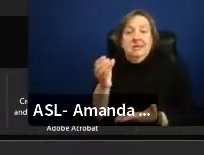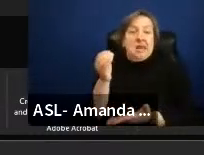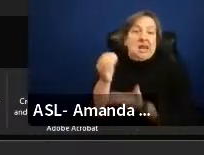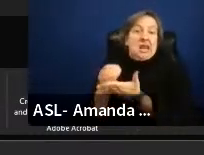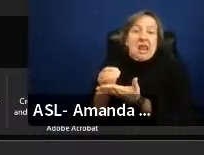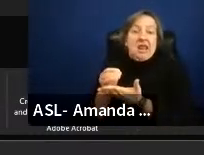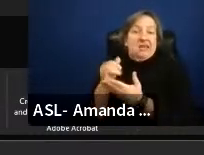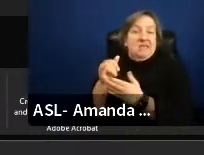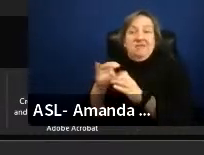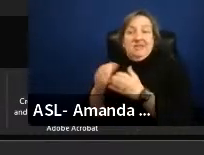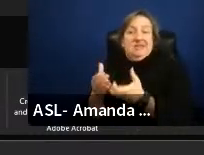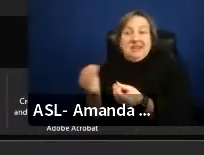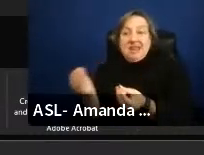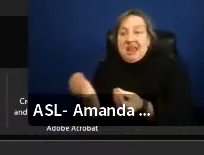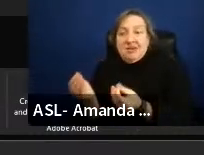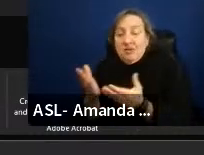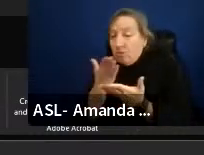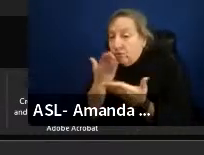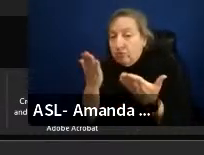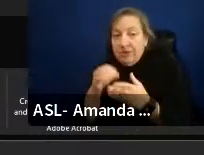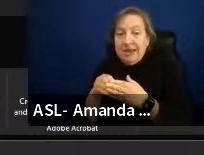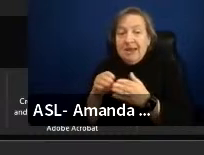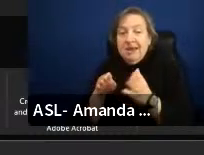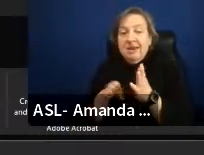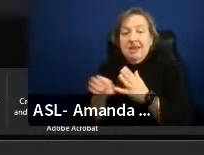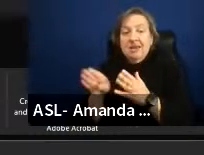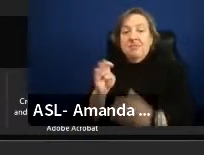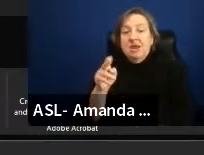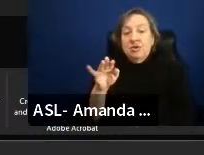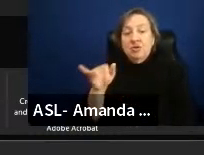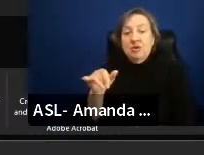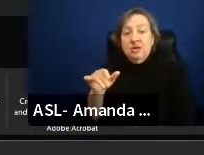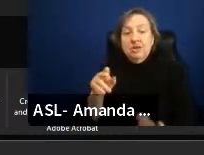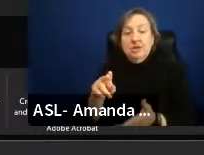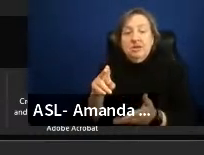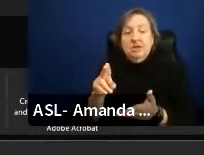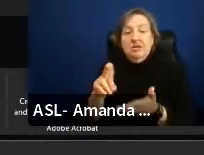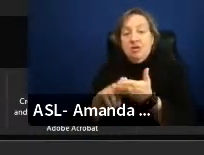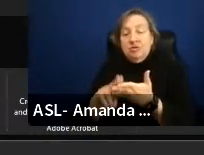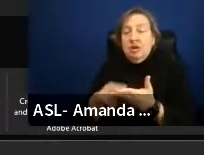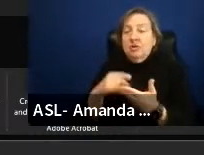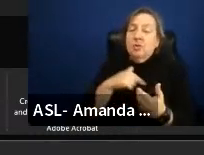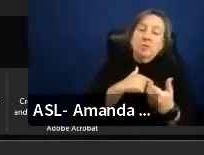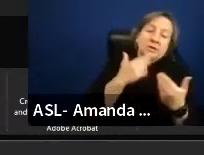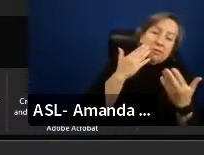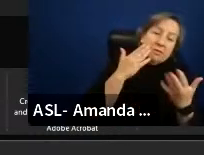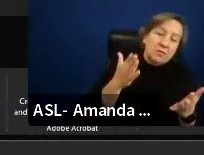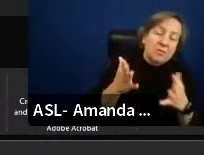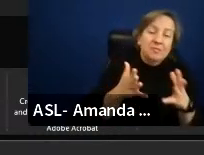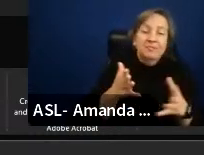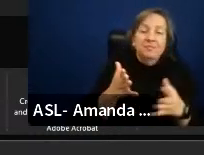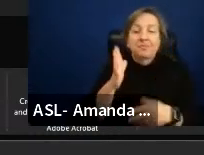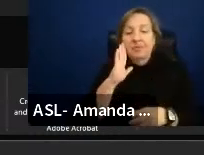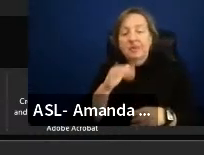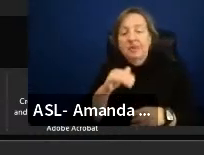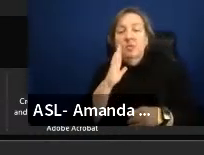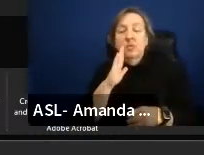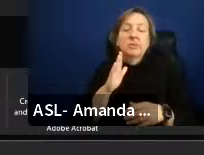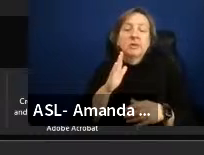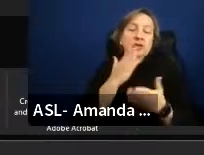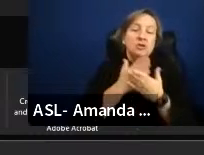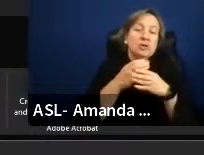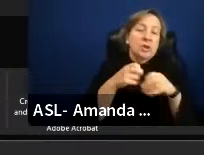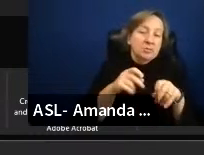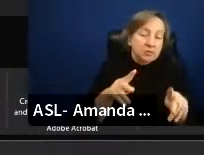this category in the minority contracting community, or we don't know about it. So I know that there were Meet the Prime opportunities,